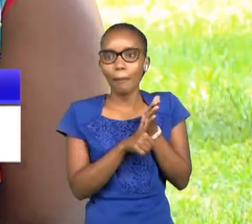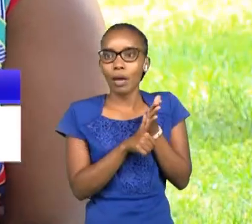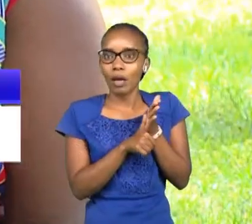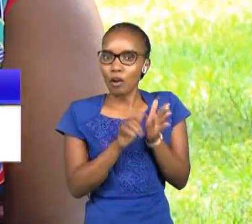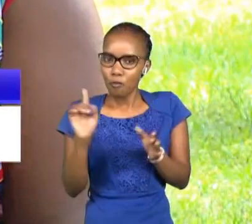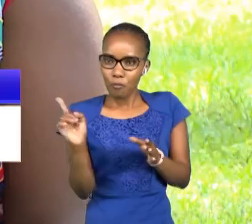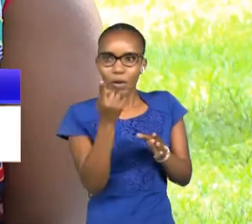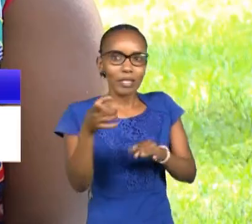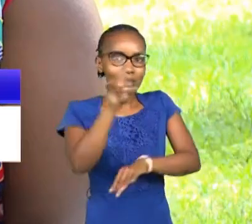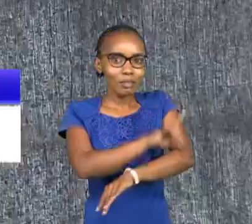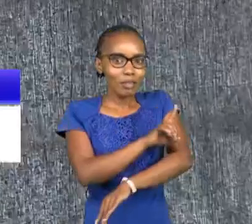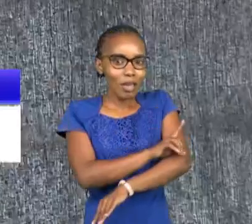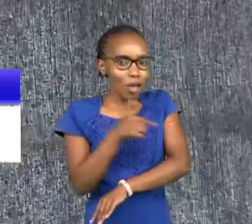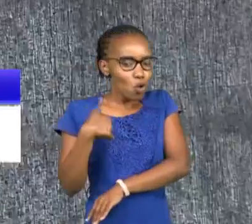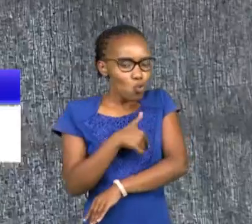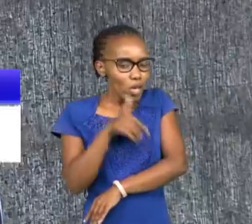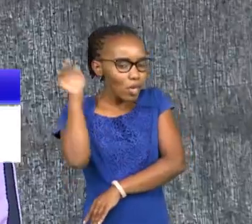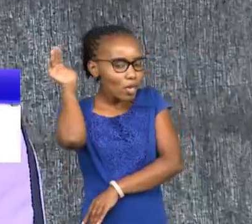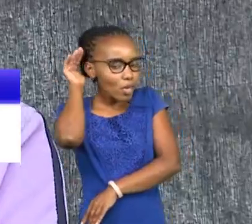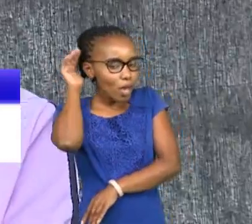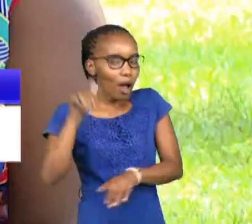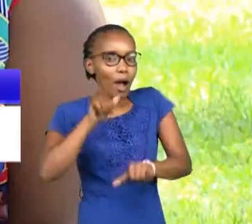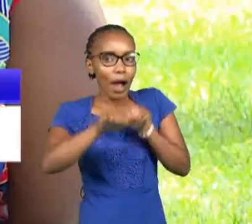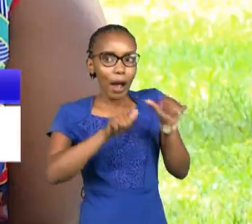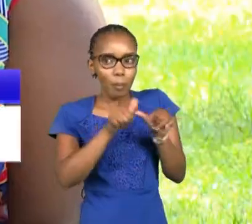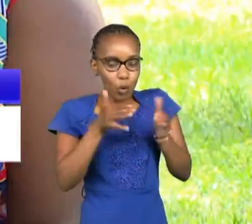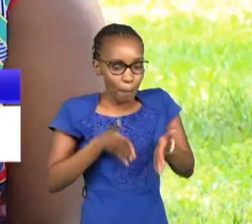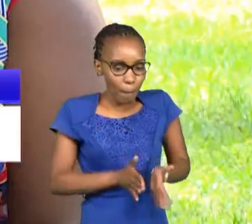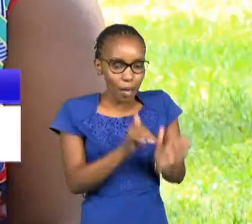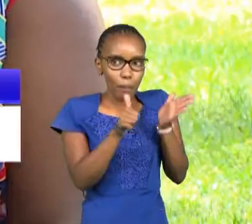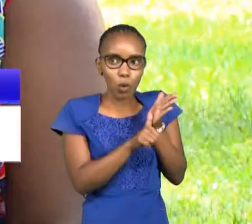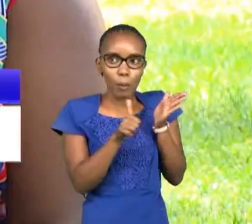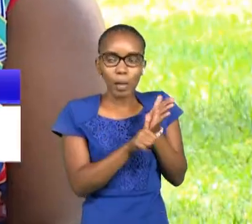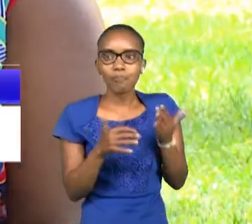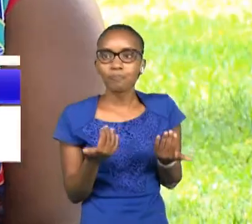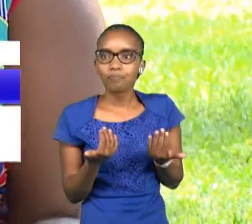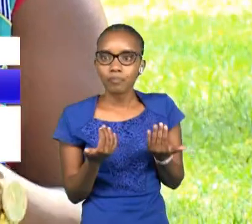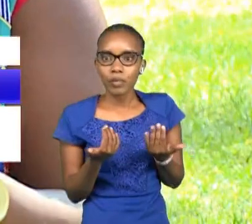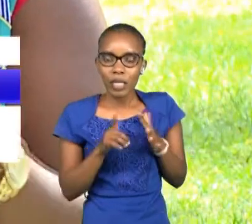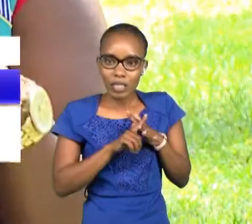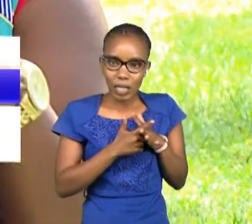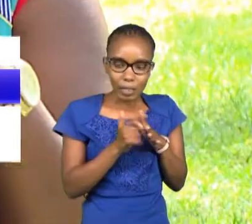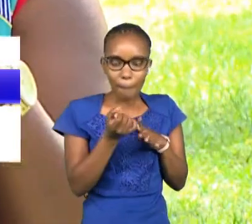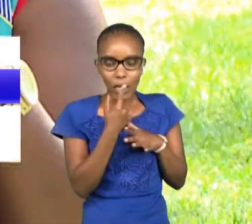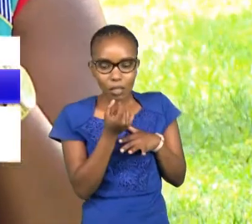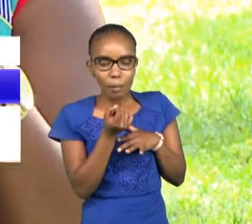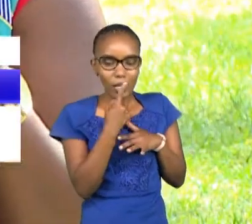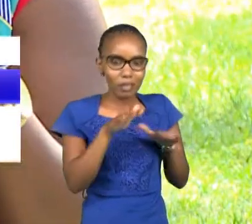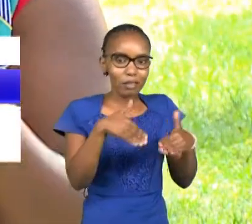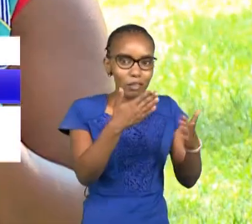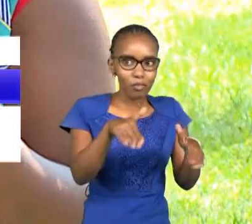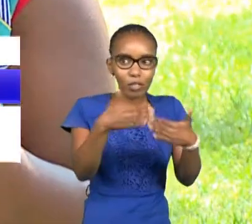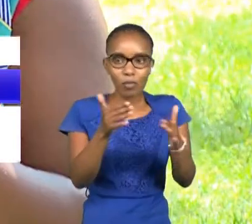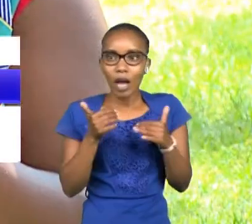had of a birth defect. And right from that day one, they began treatment on Tunu because she was diagnosed